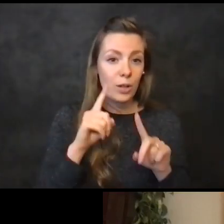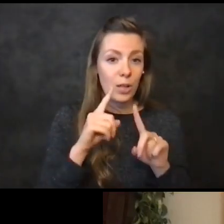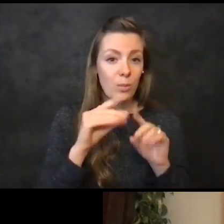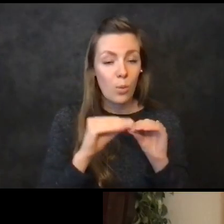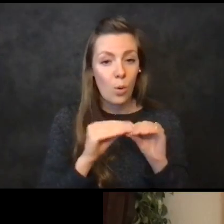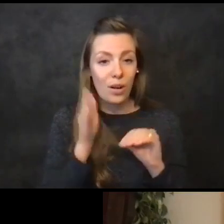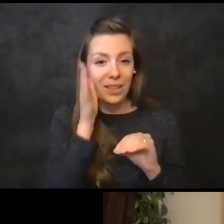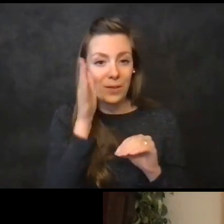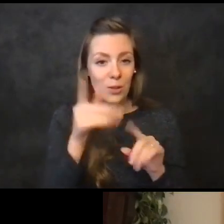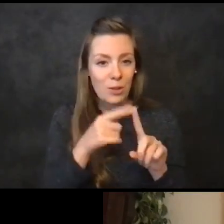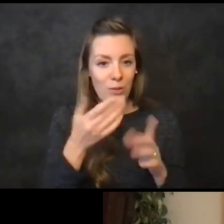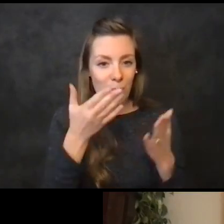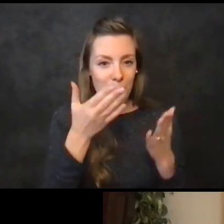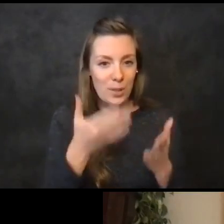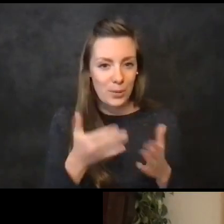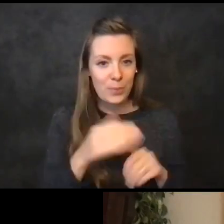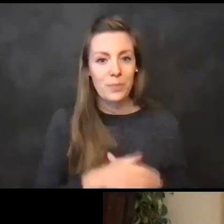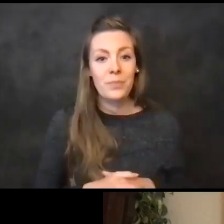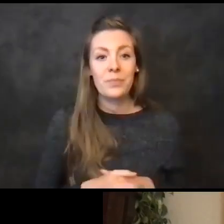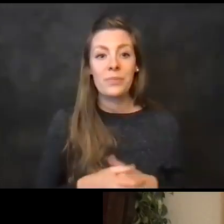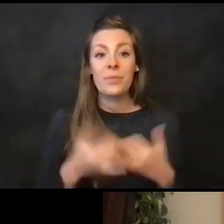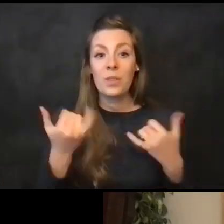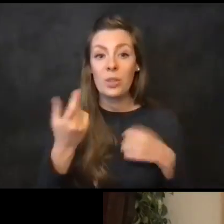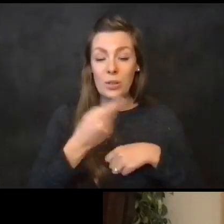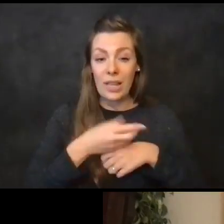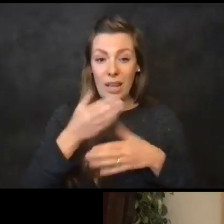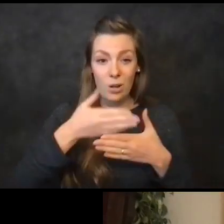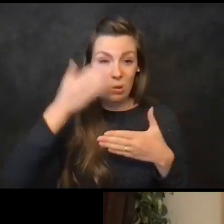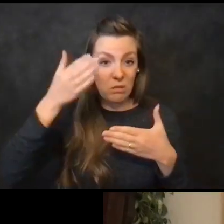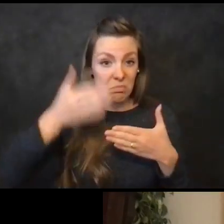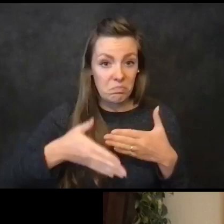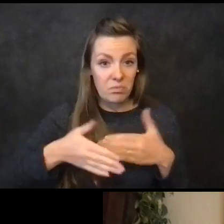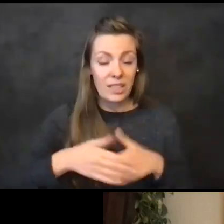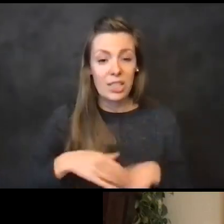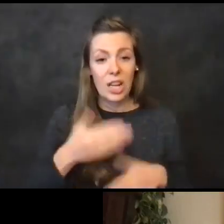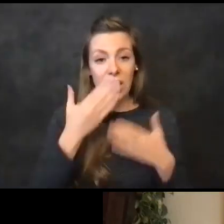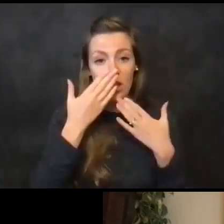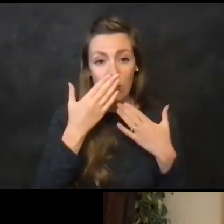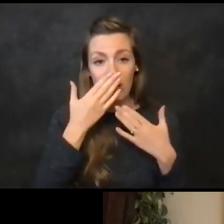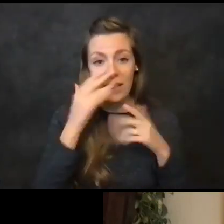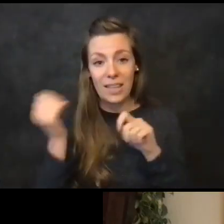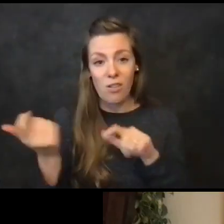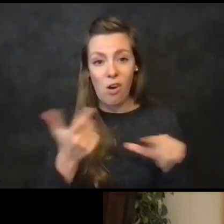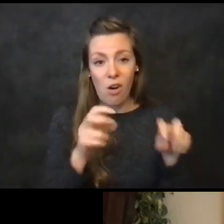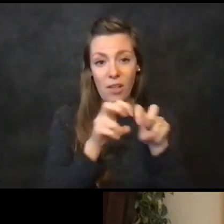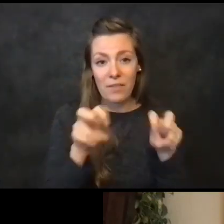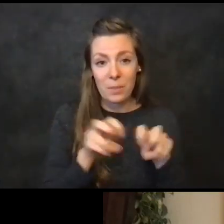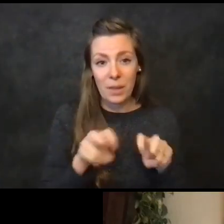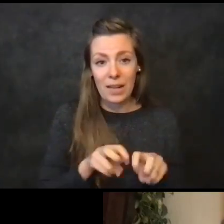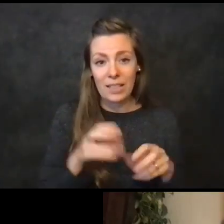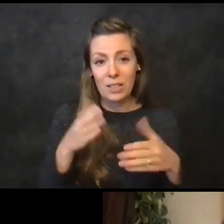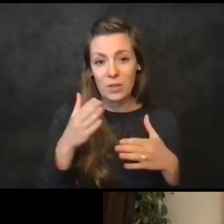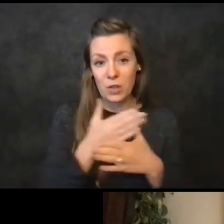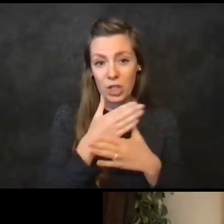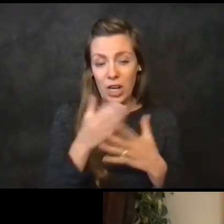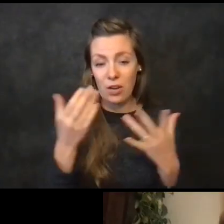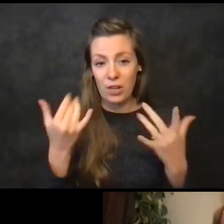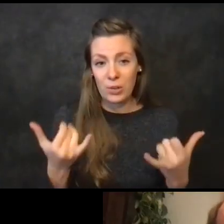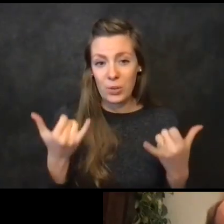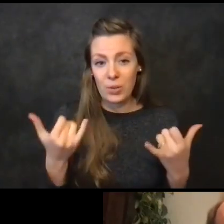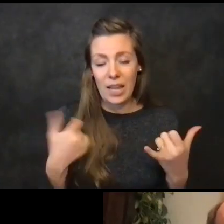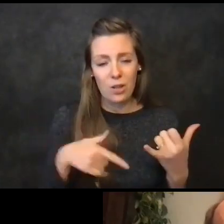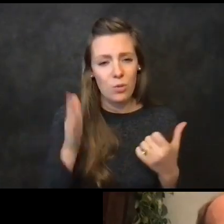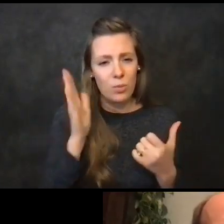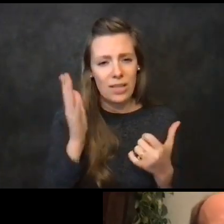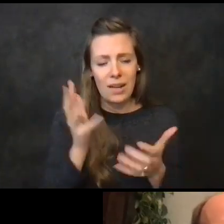days to come. Well, we're going to end our session here. I just want to thank all of our panelists for sharing today. We presented a